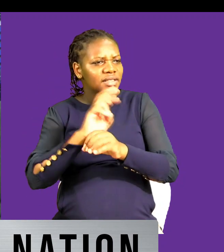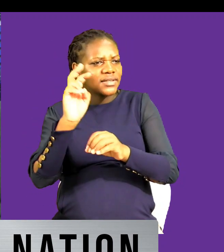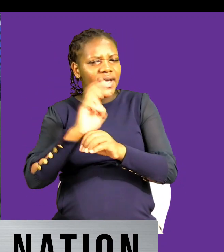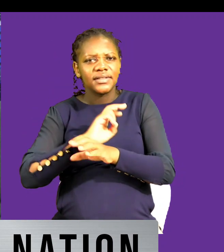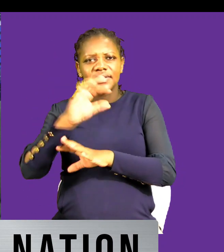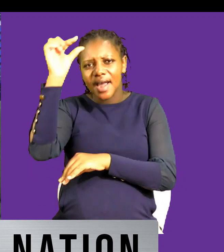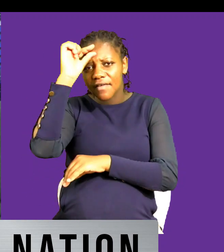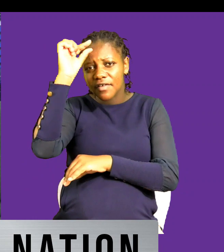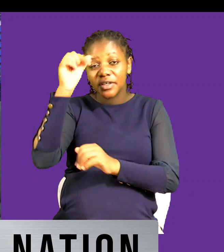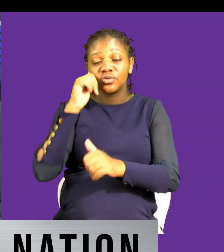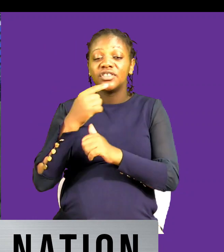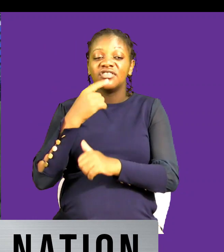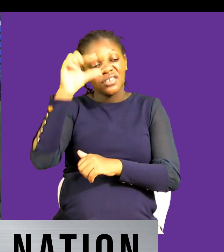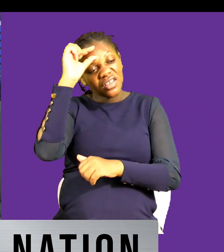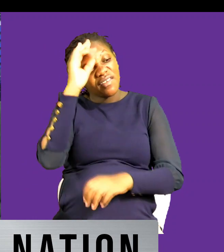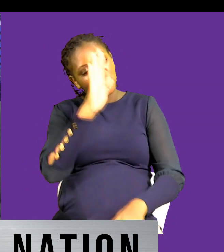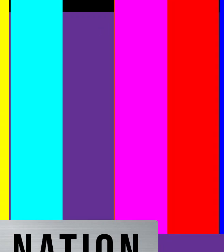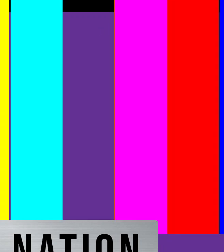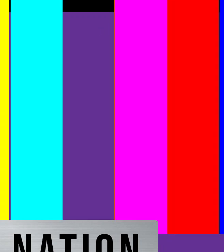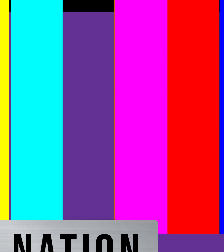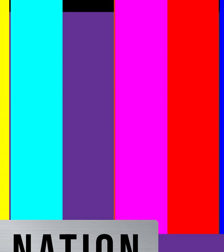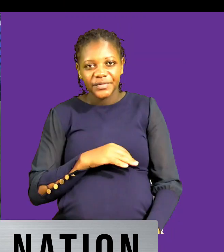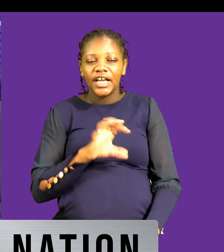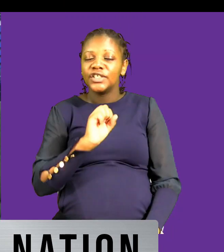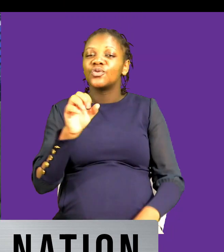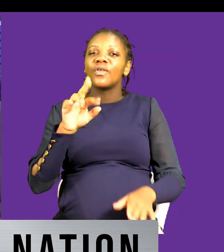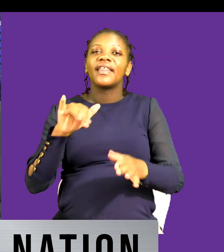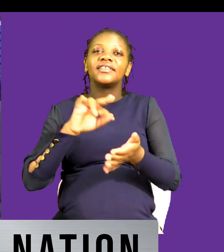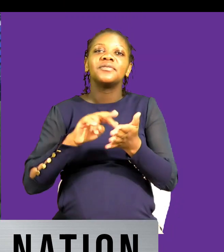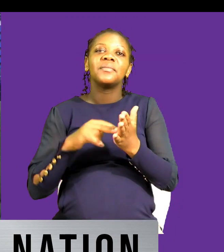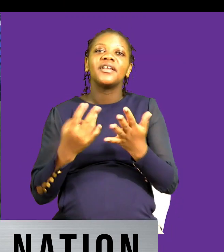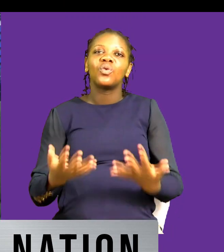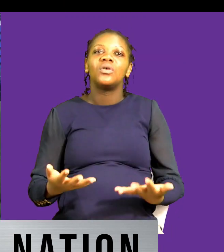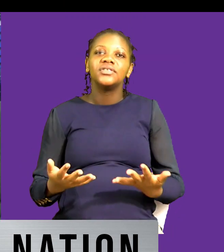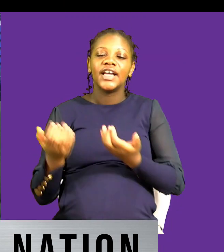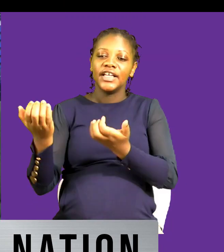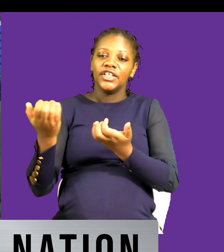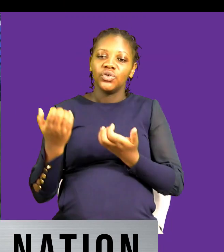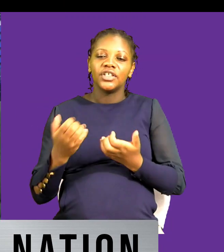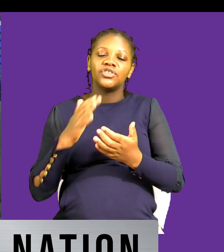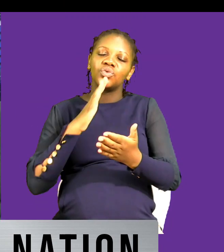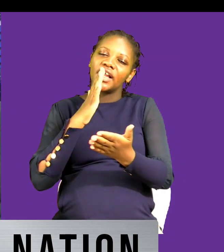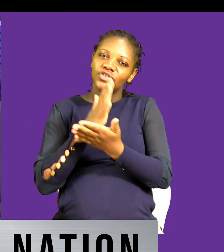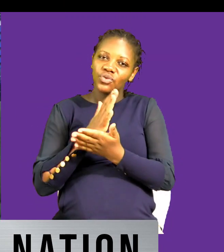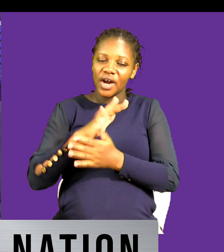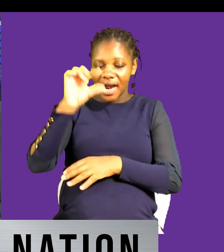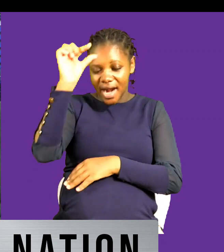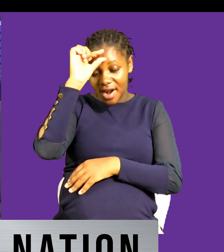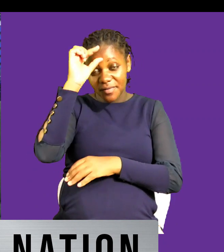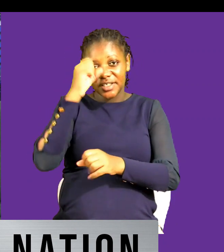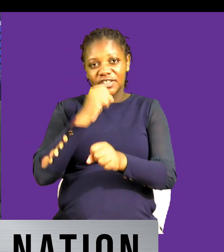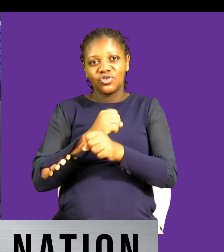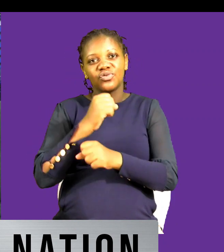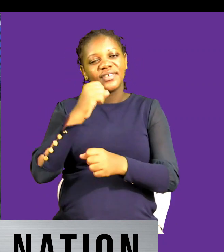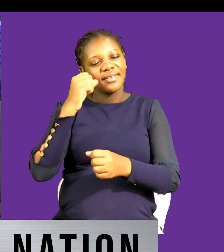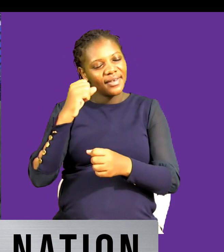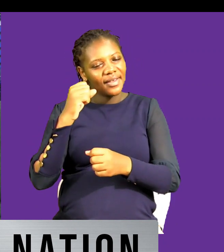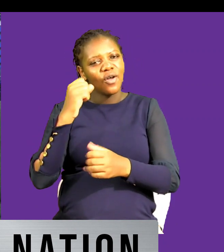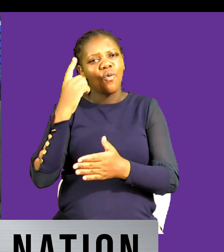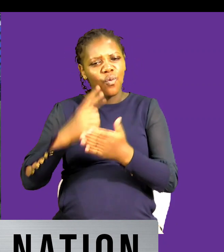that you're saying is your government. So what it means is that you are supposed to go and ensure that your government is doing what it said it's supposed to